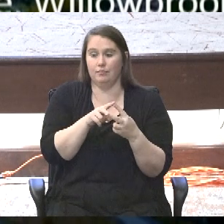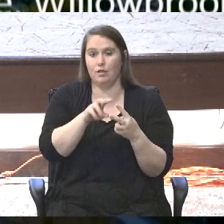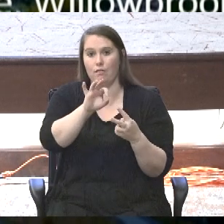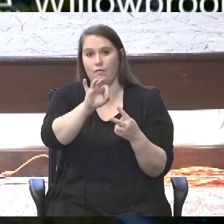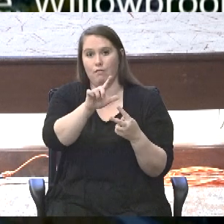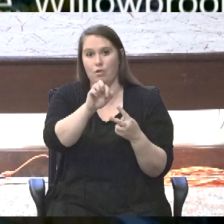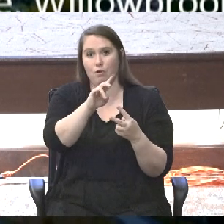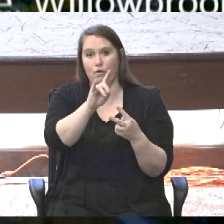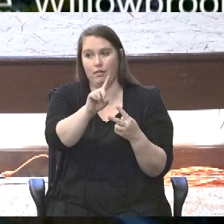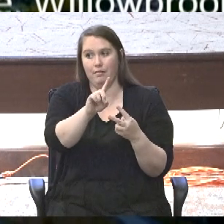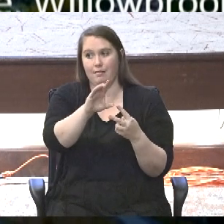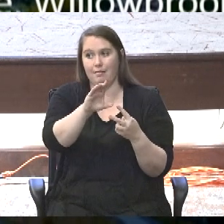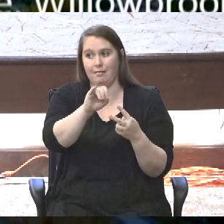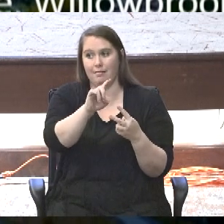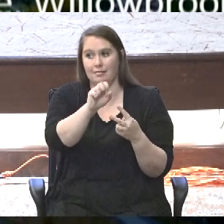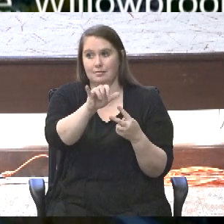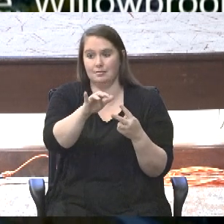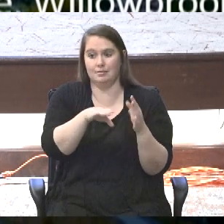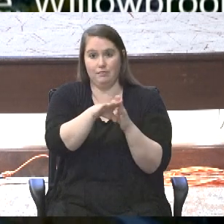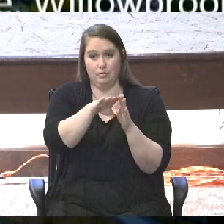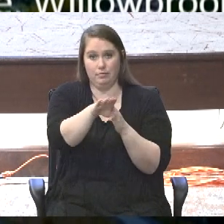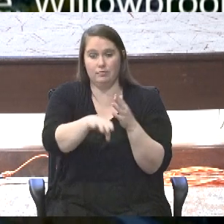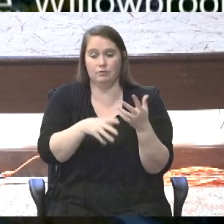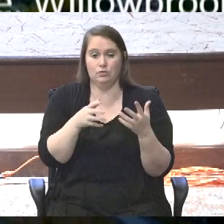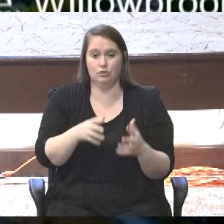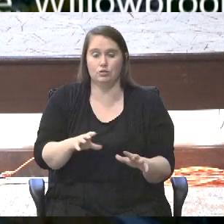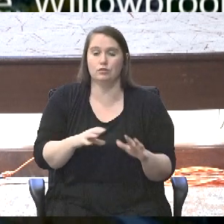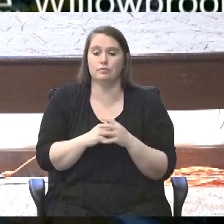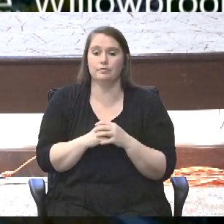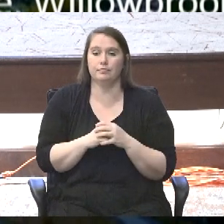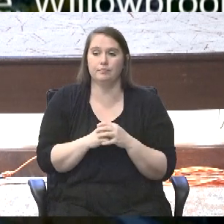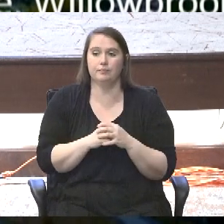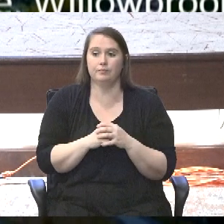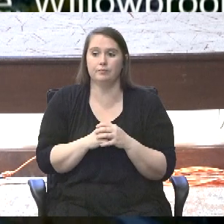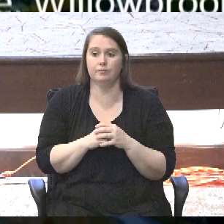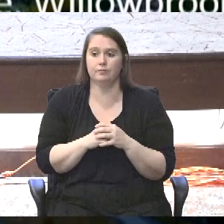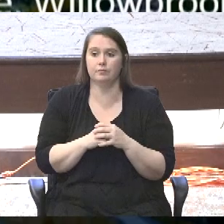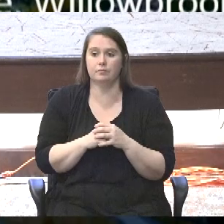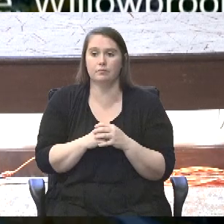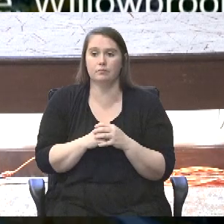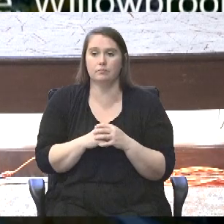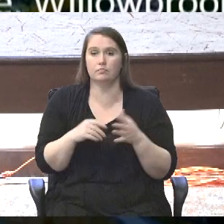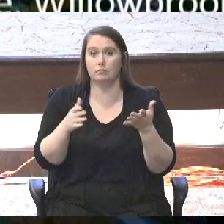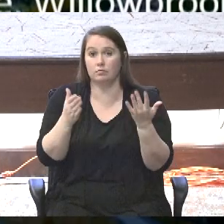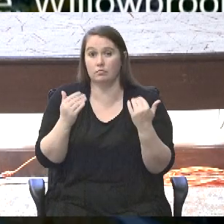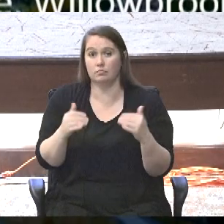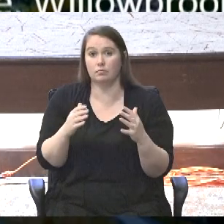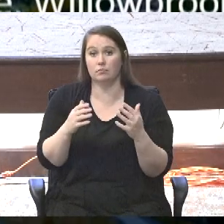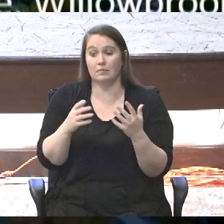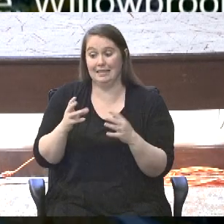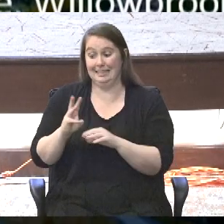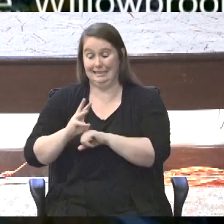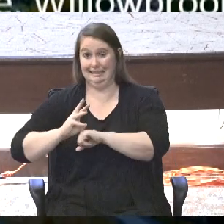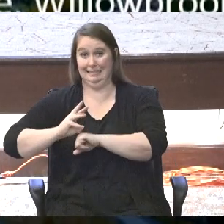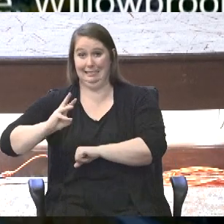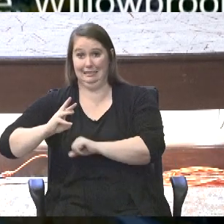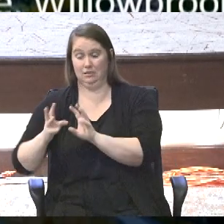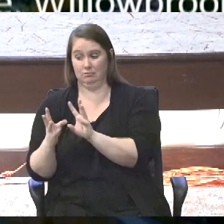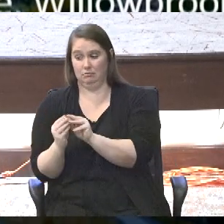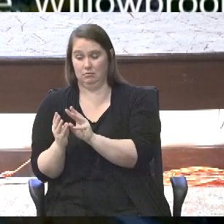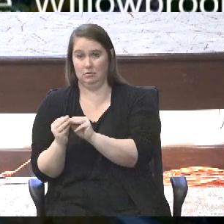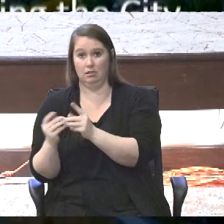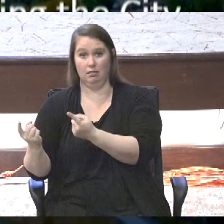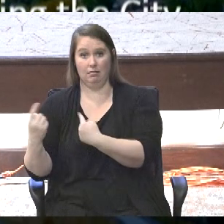I've asked Jeremy Pacina with Economic Development to join us at the 6 o'clock to provide an overview of the